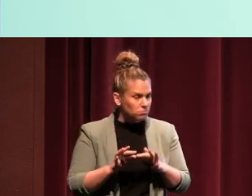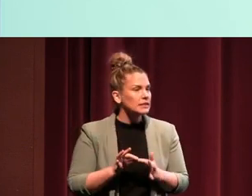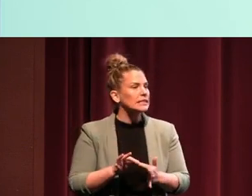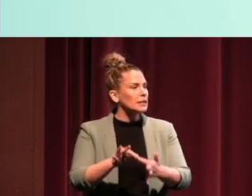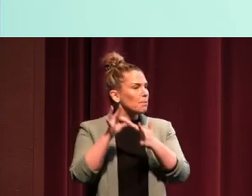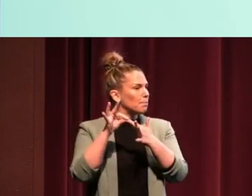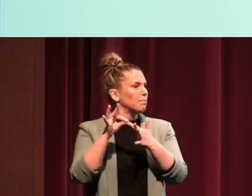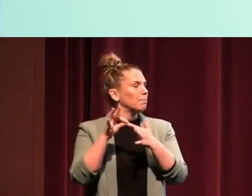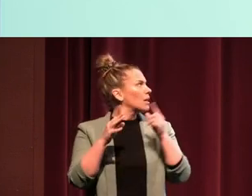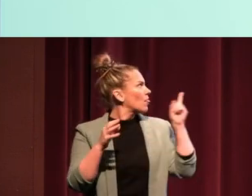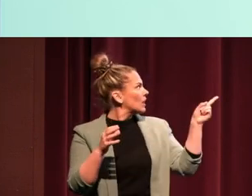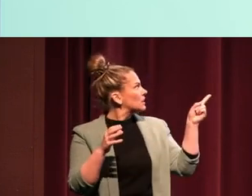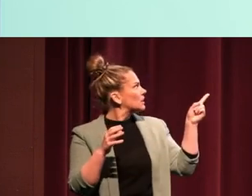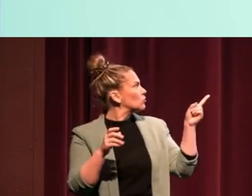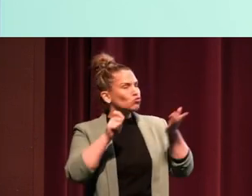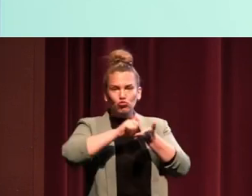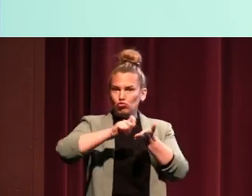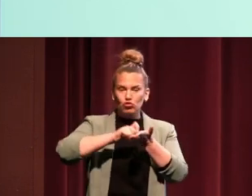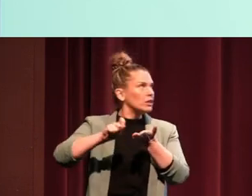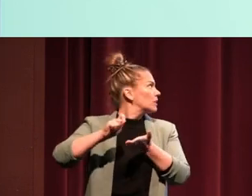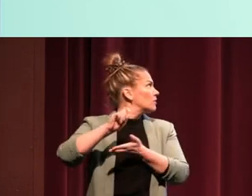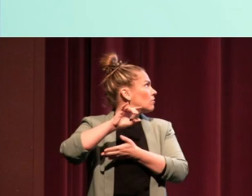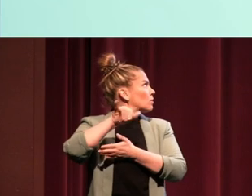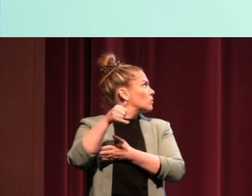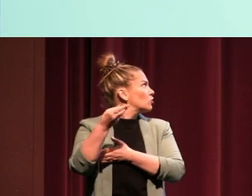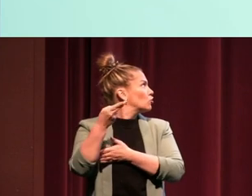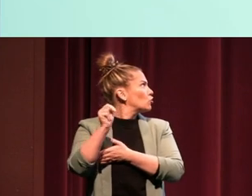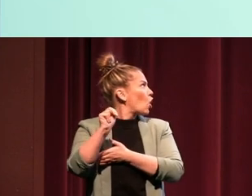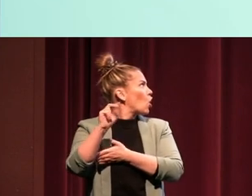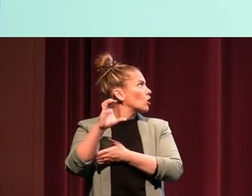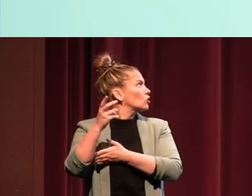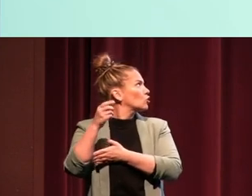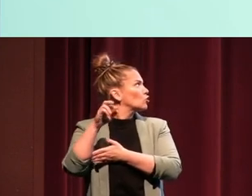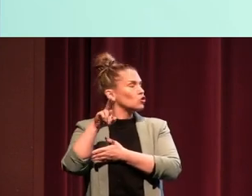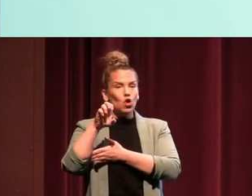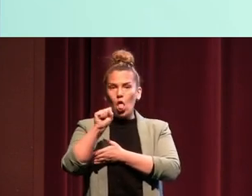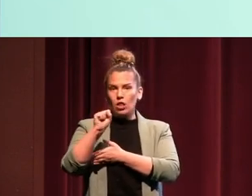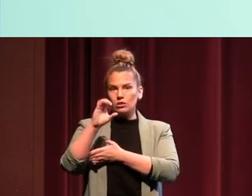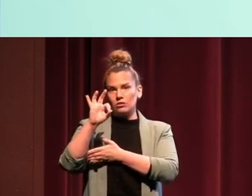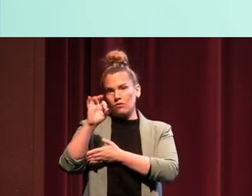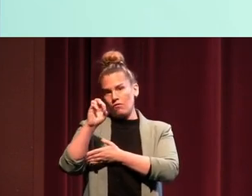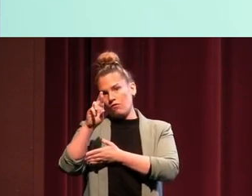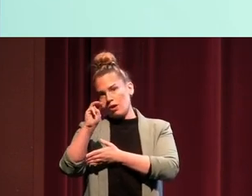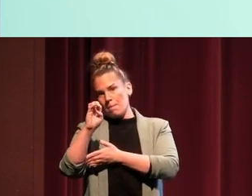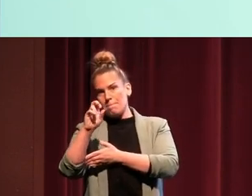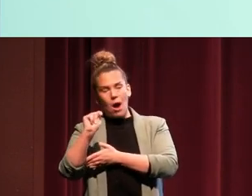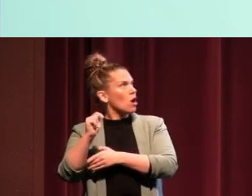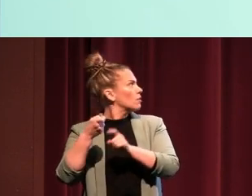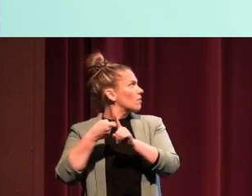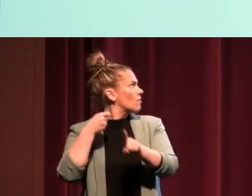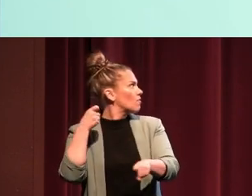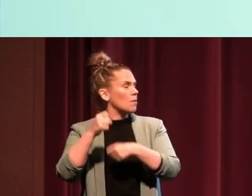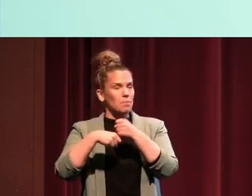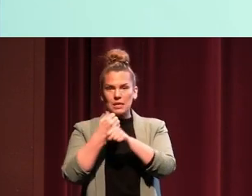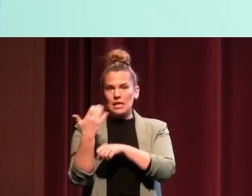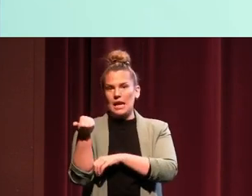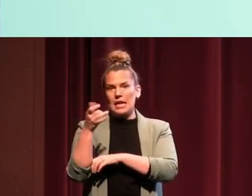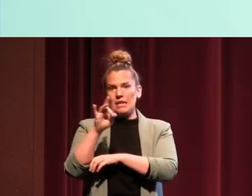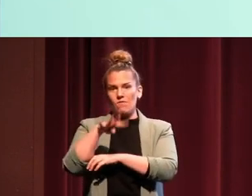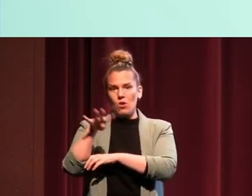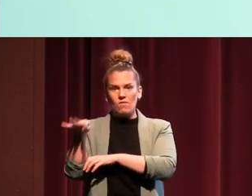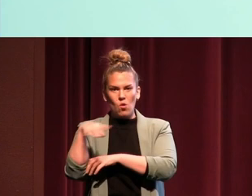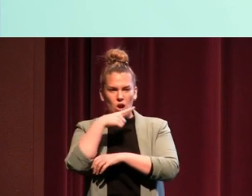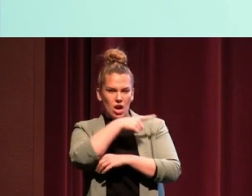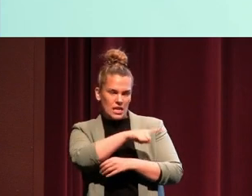Here's the journals of John Charles Fremont from 1844, who complained about cutting his way through